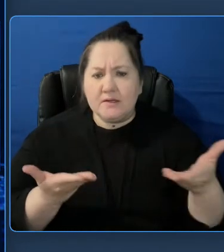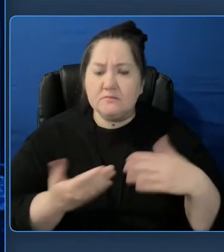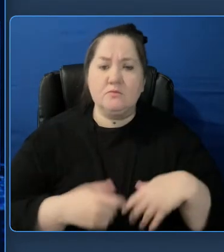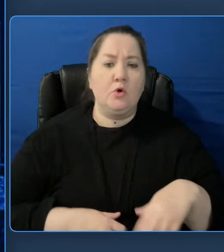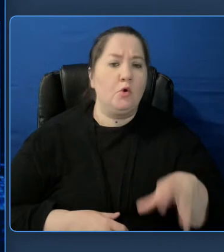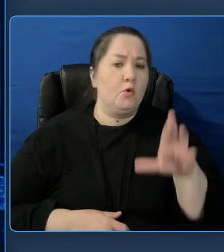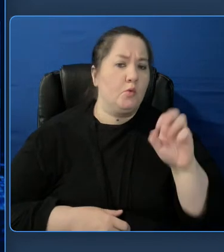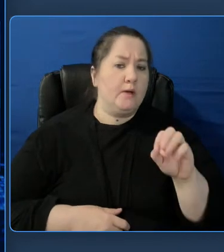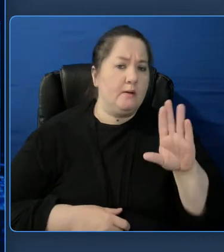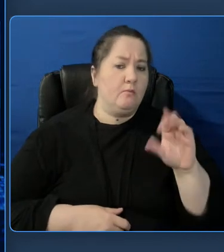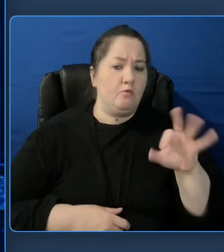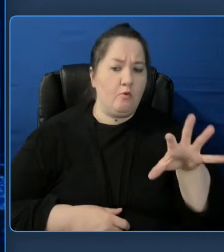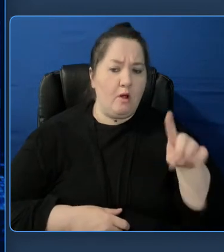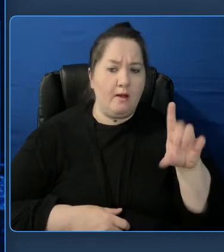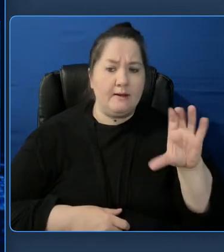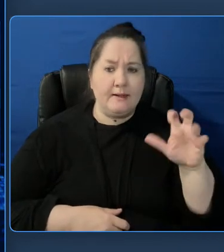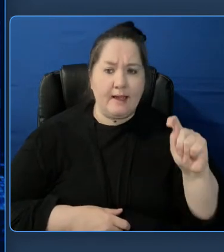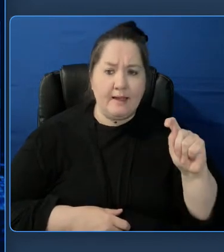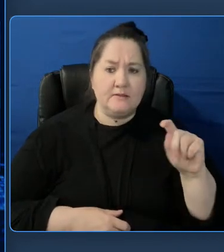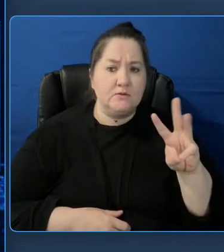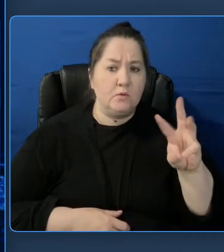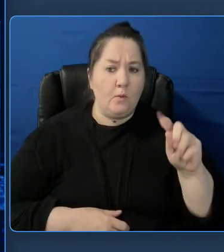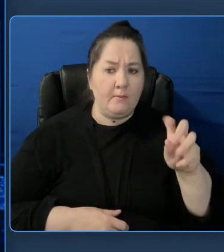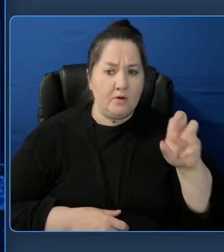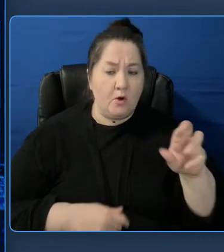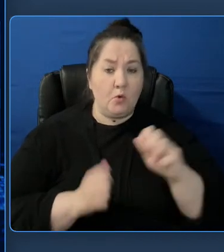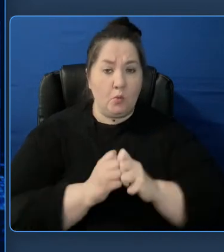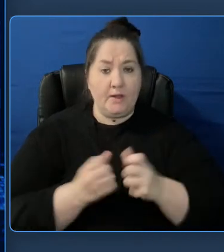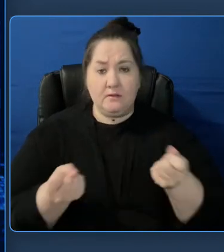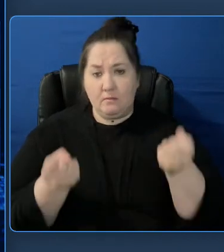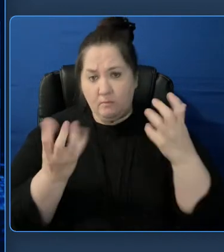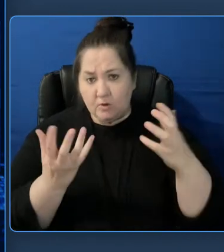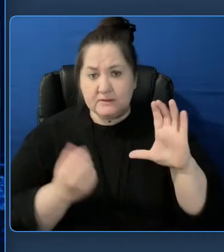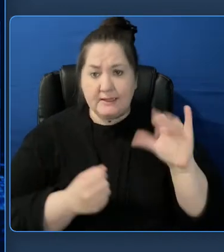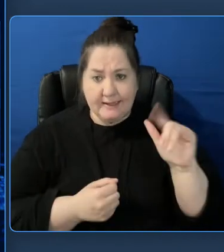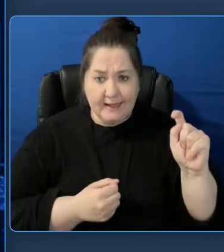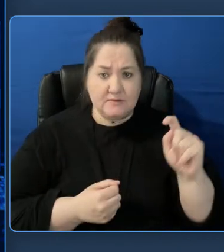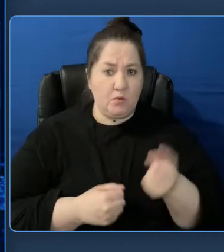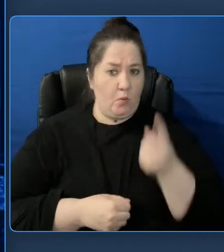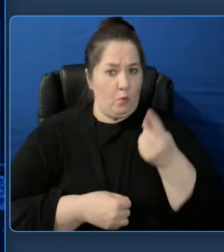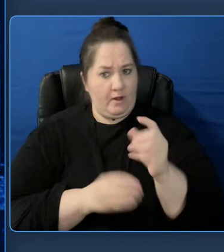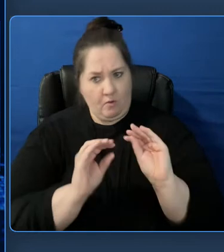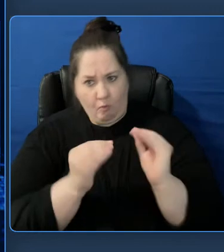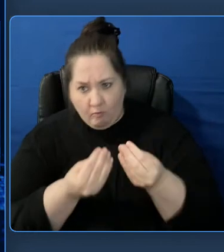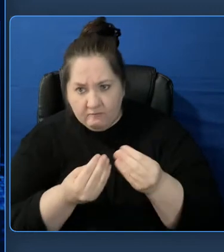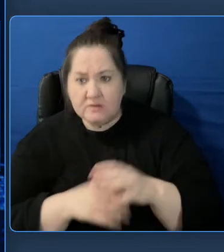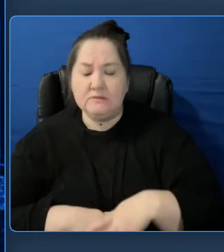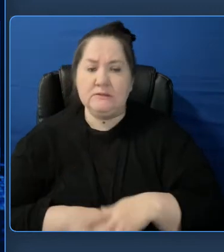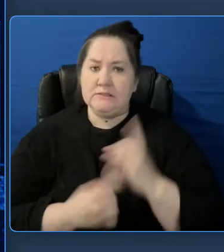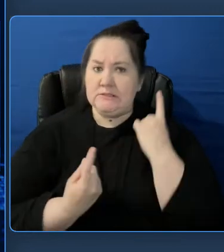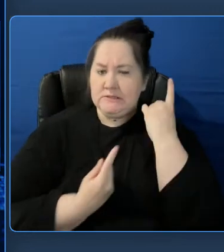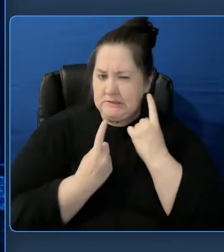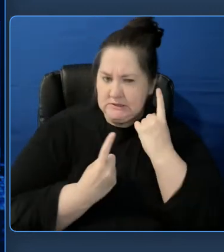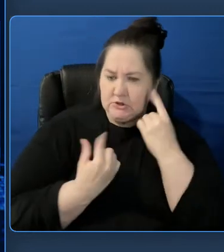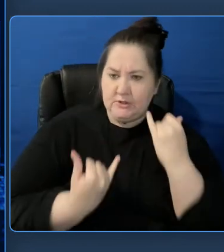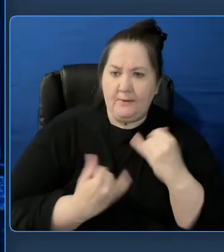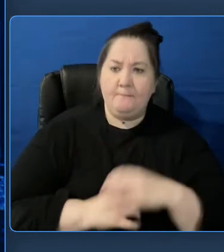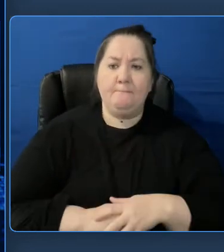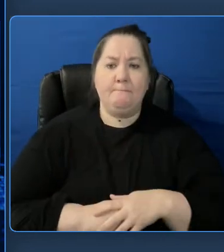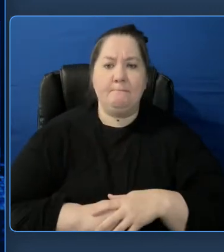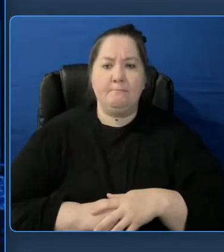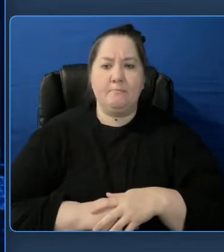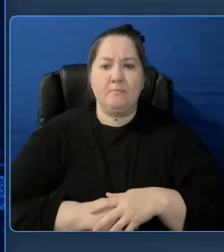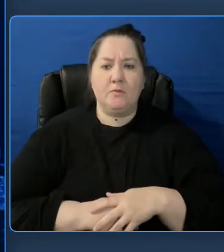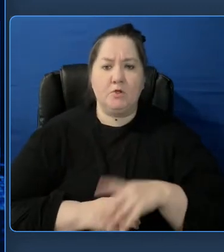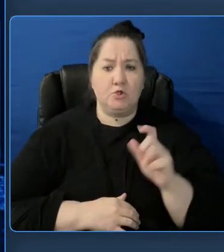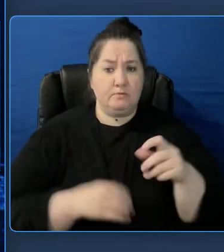will rebroadcast a webinar via multicast within a single office. Lots to consider for now. My question is whether this